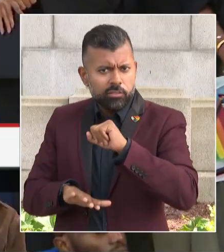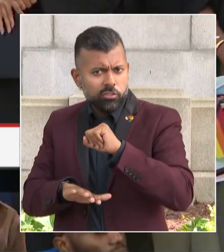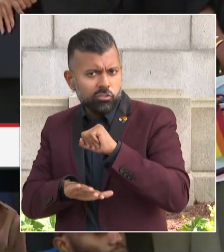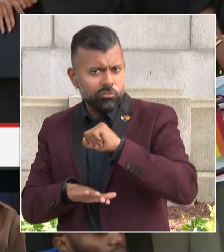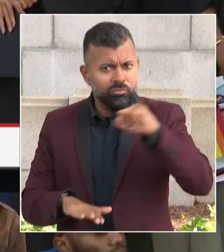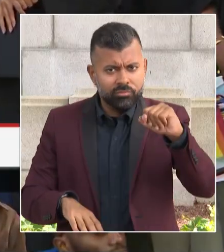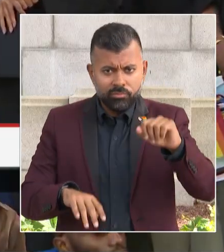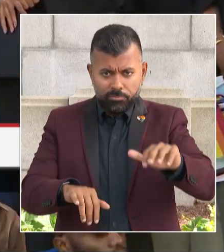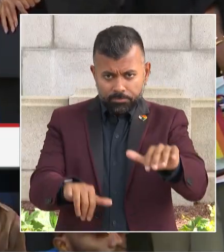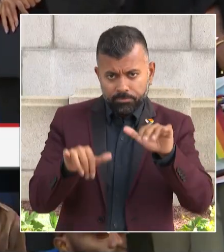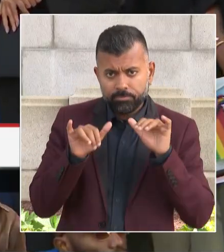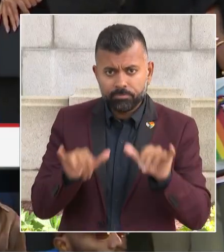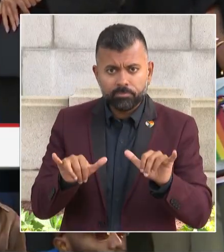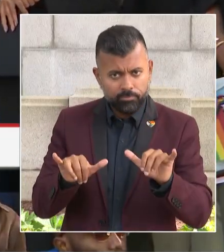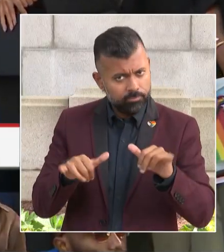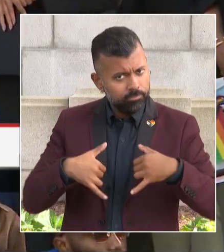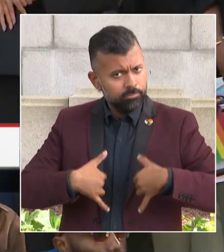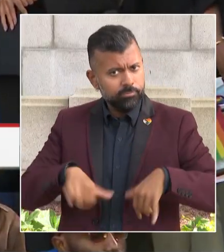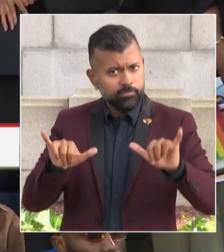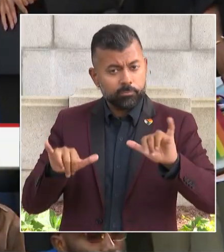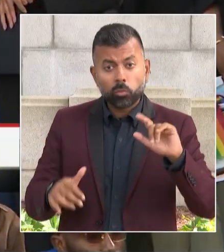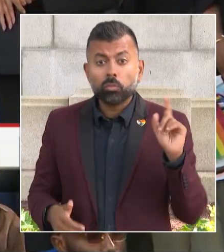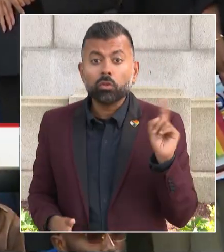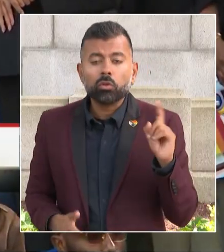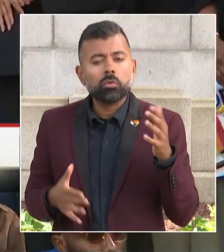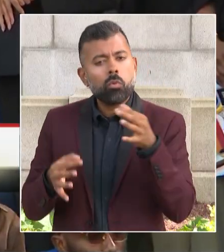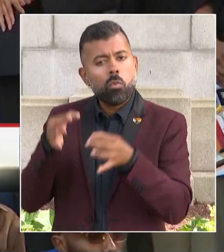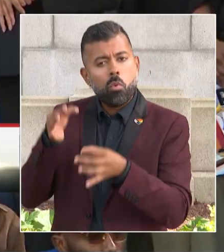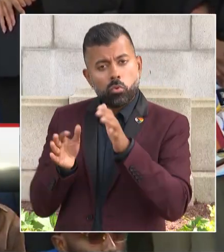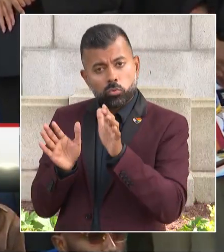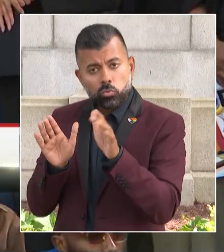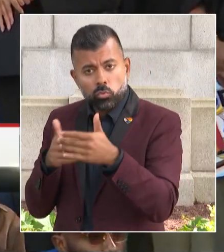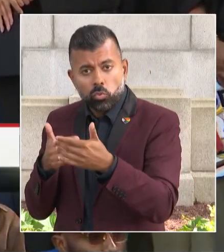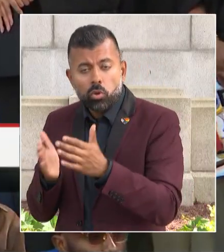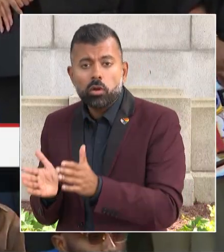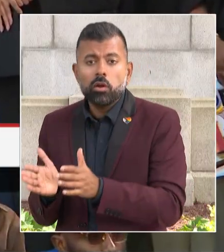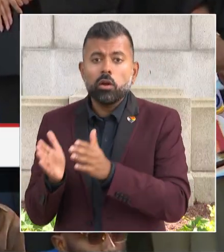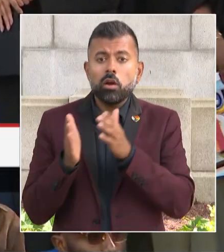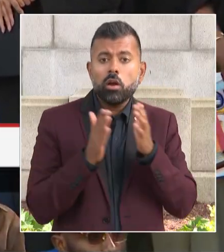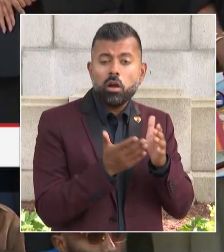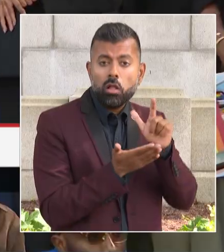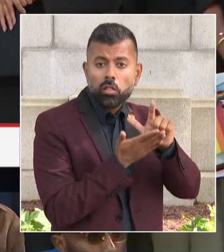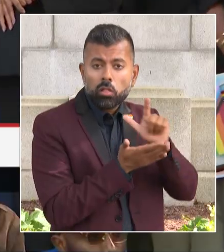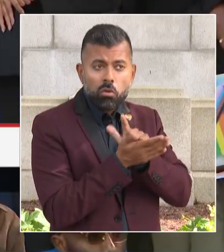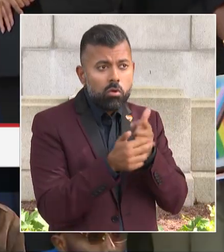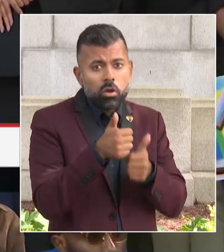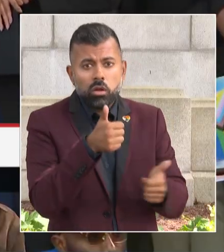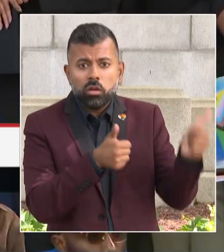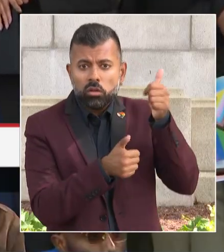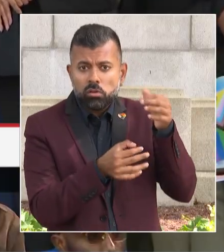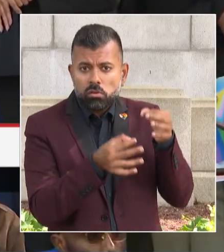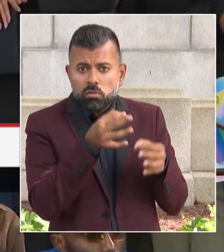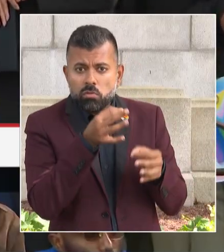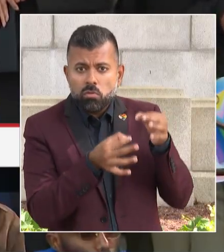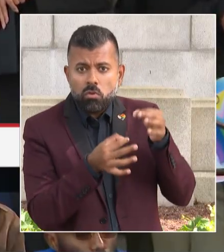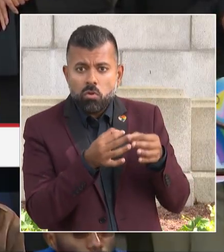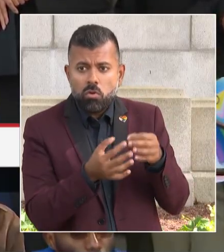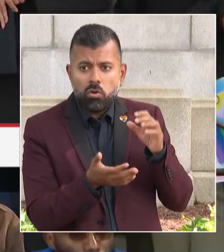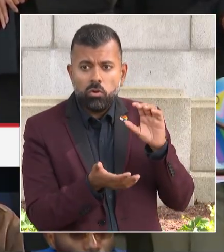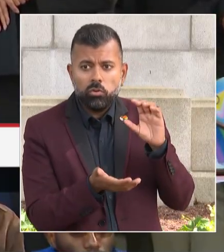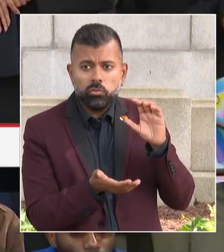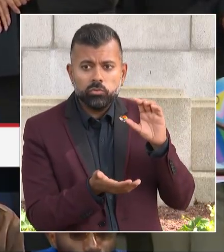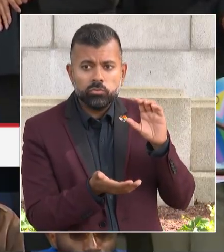in clinics, in courtrooms, and at the steps of the White House. Celebrating 50 years of pride in the nation's capital,